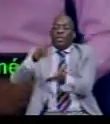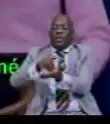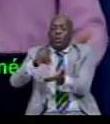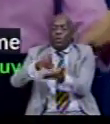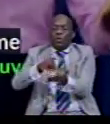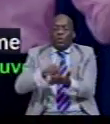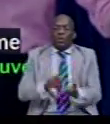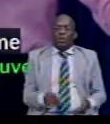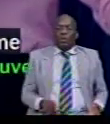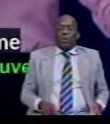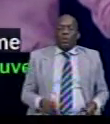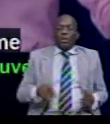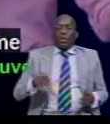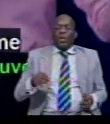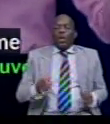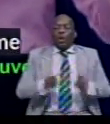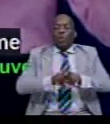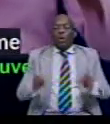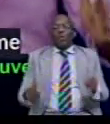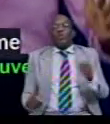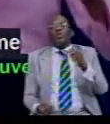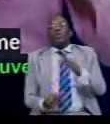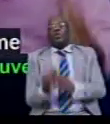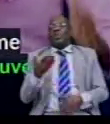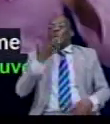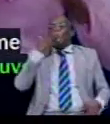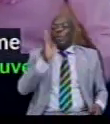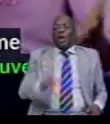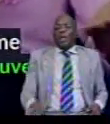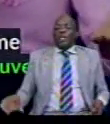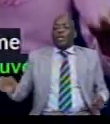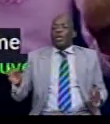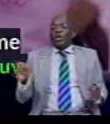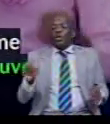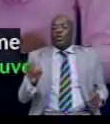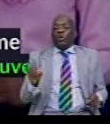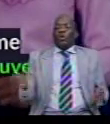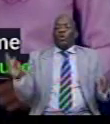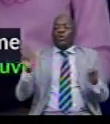physicians, everyone so to Jesus she